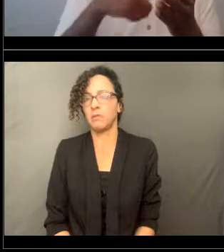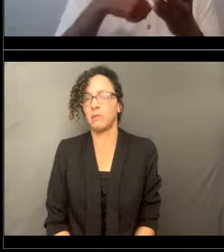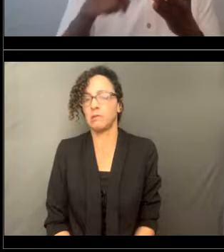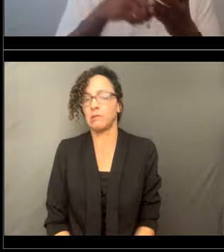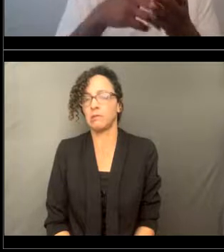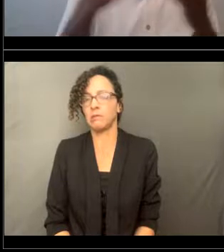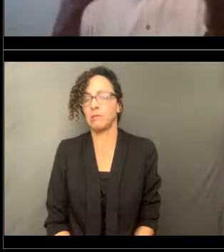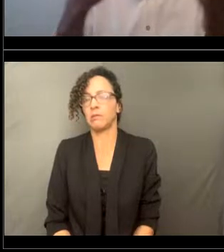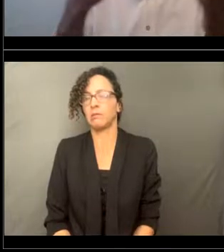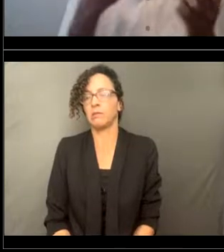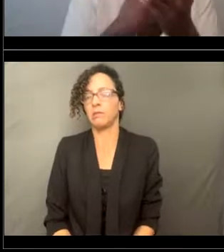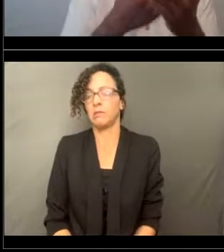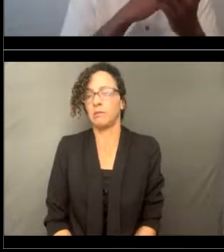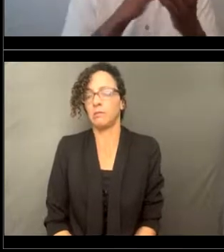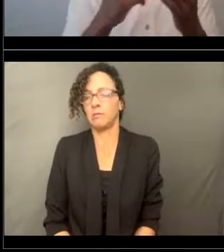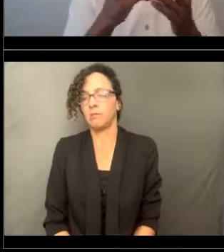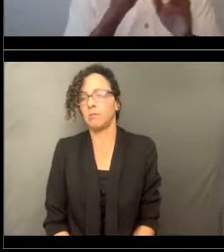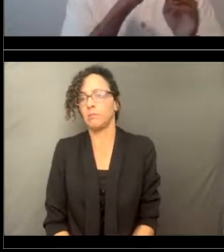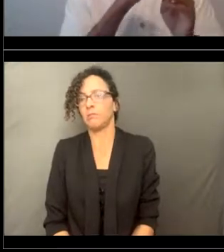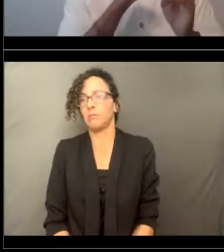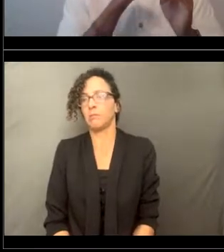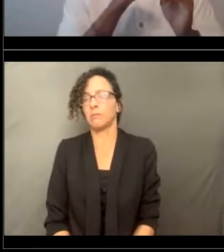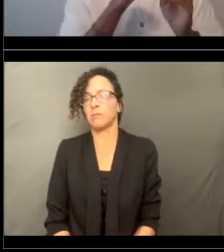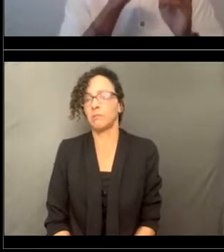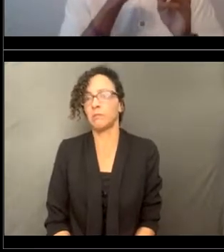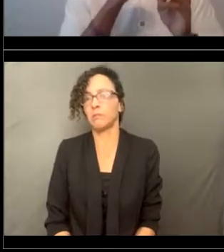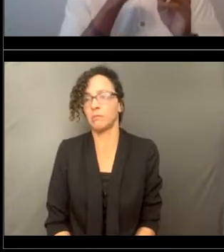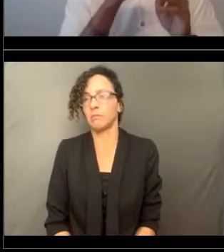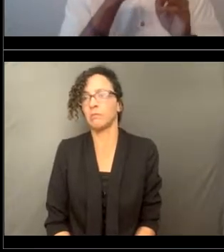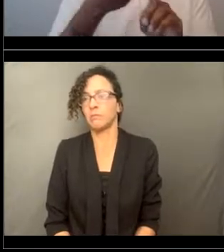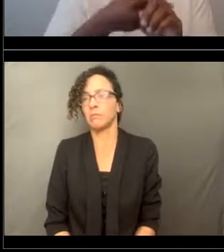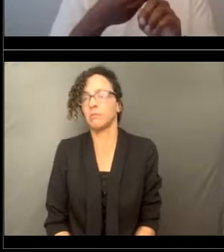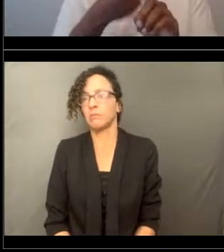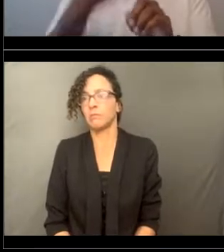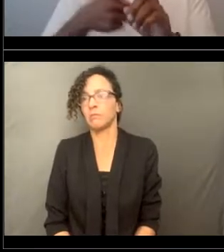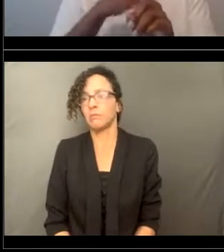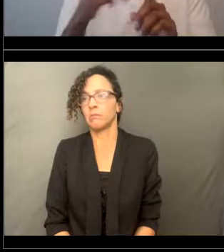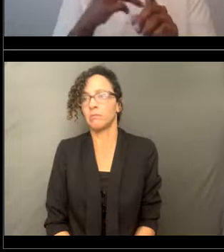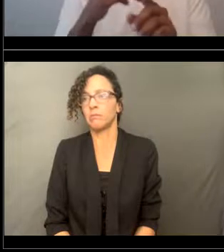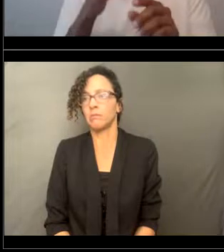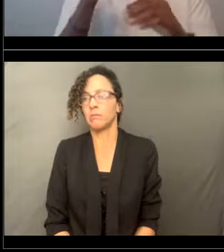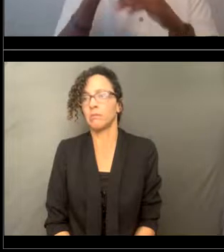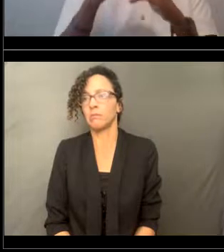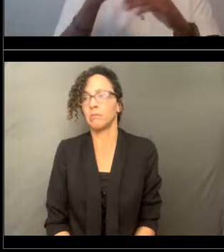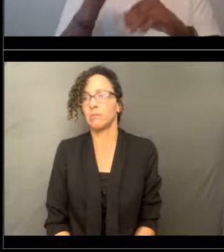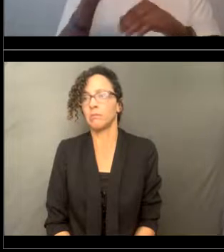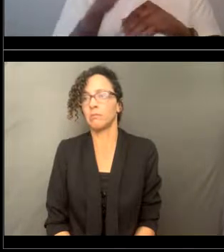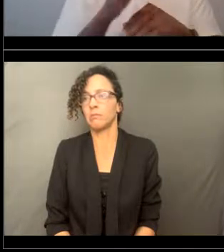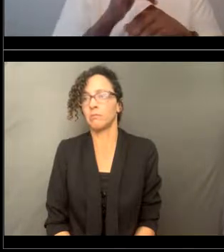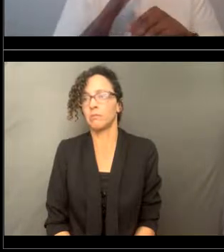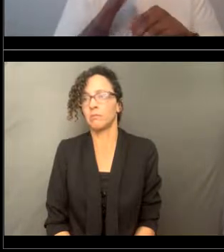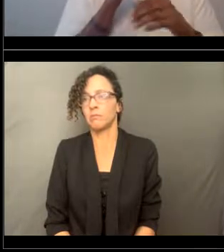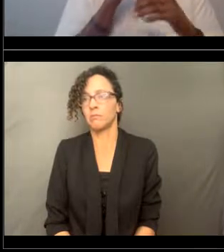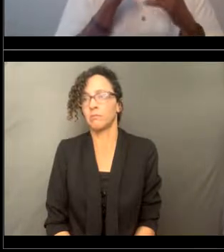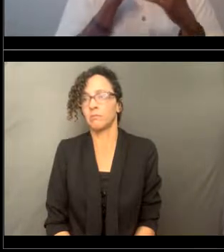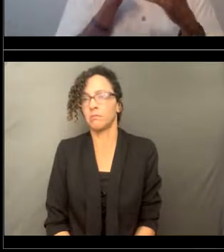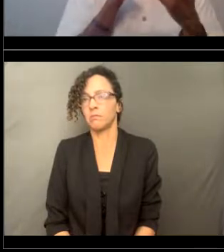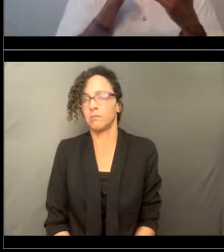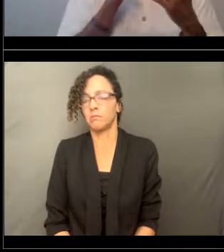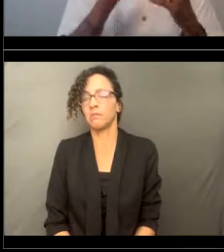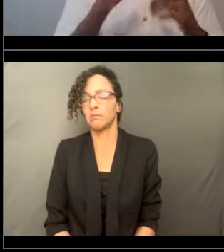back mortgage and rent, and access to jobs is not a quaint notion. It's